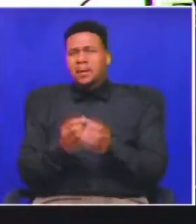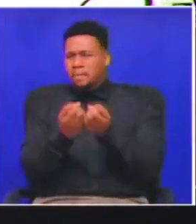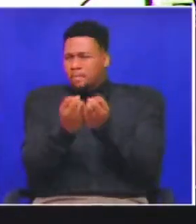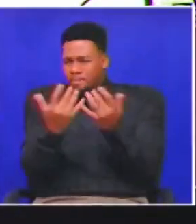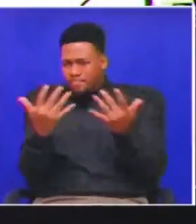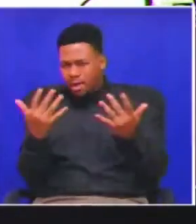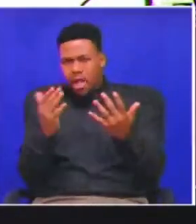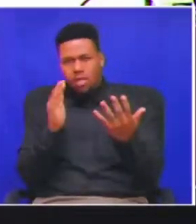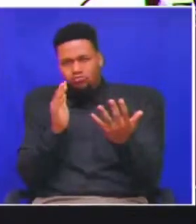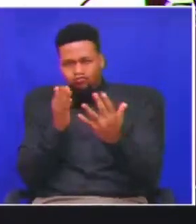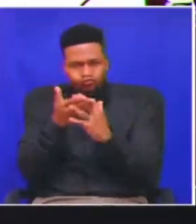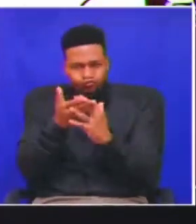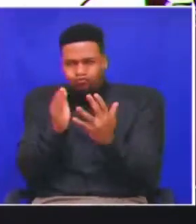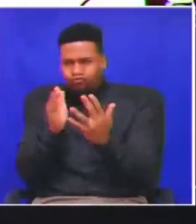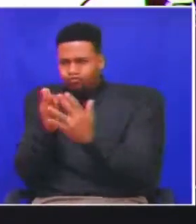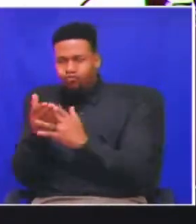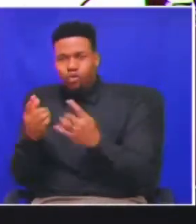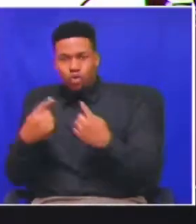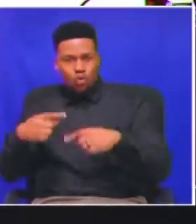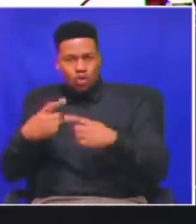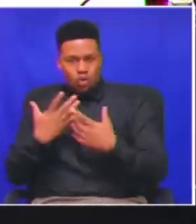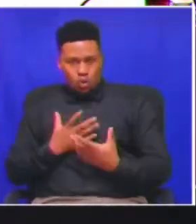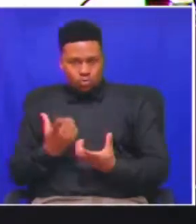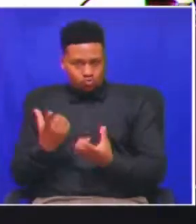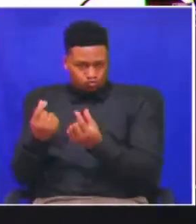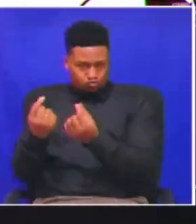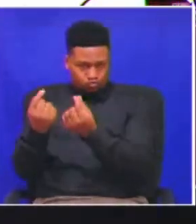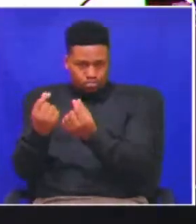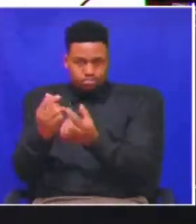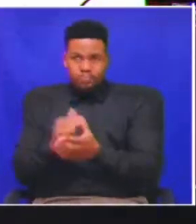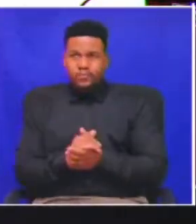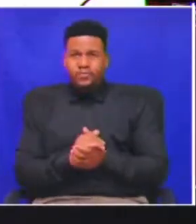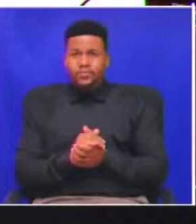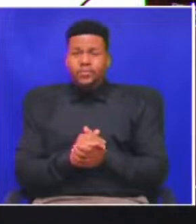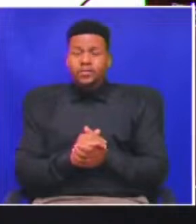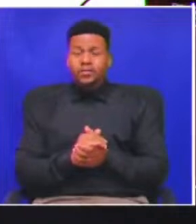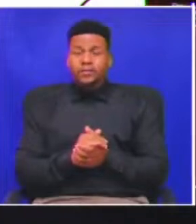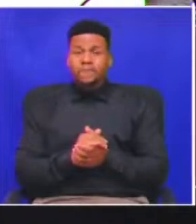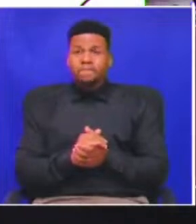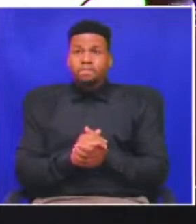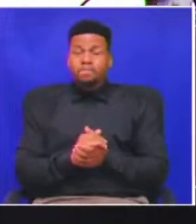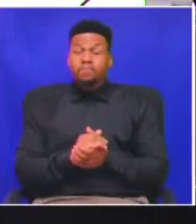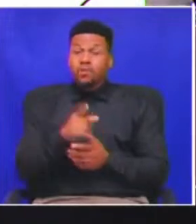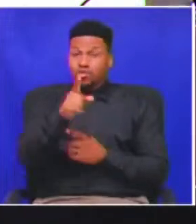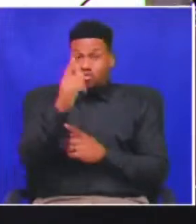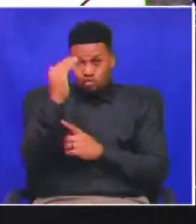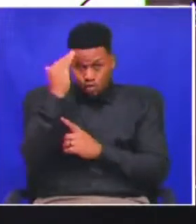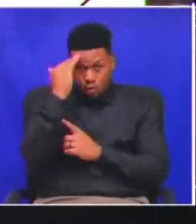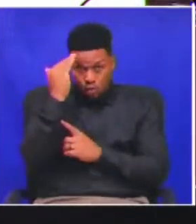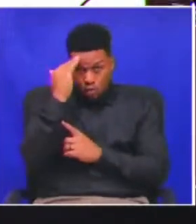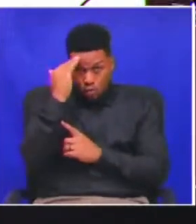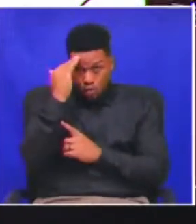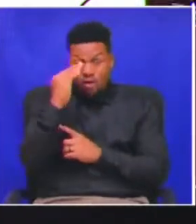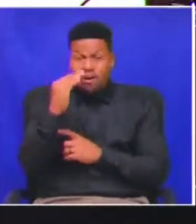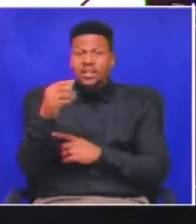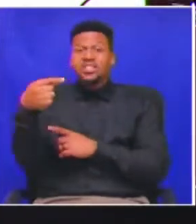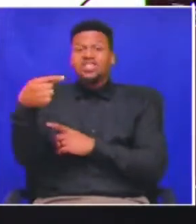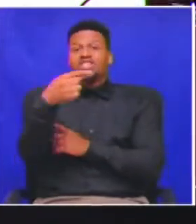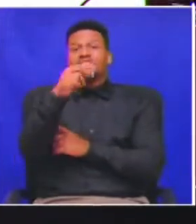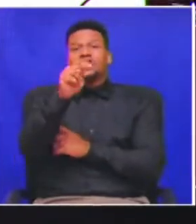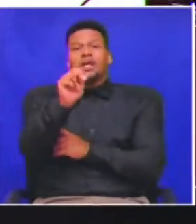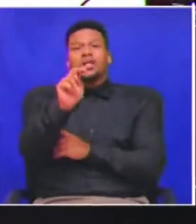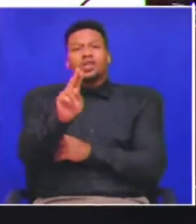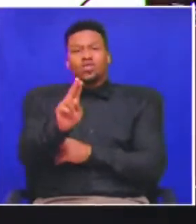upon. And so you know, the leaders of the Government of National Unity held their